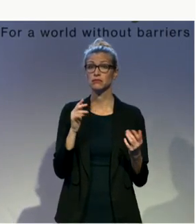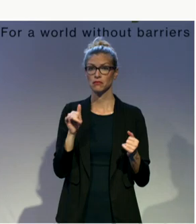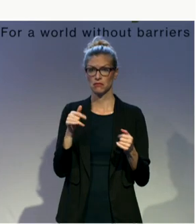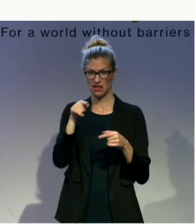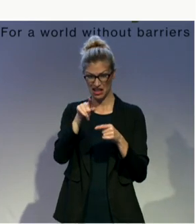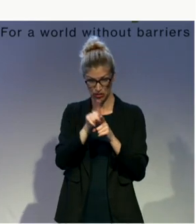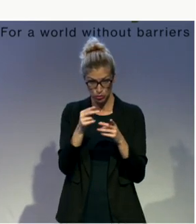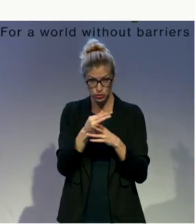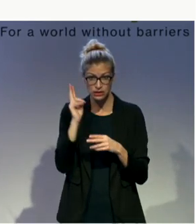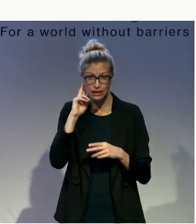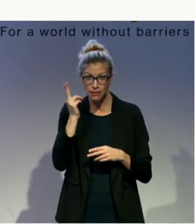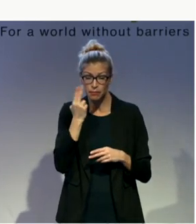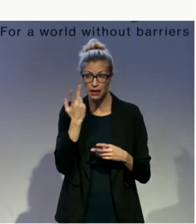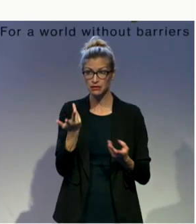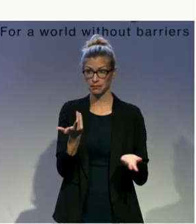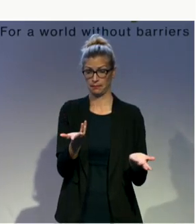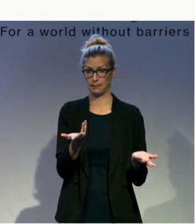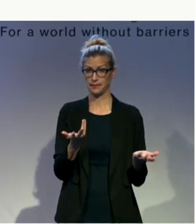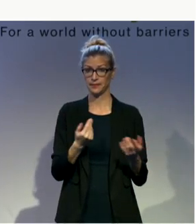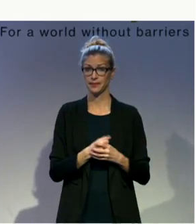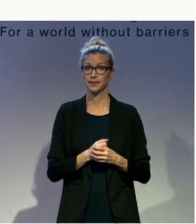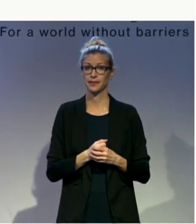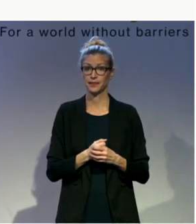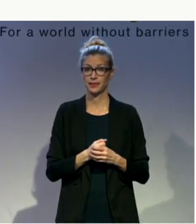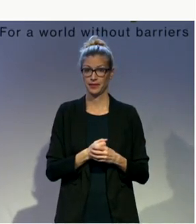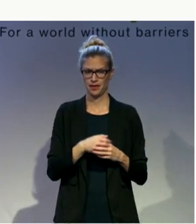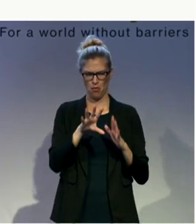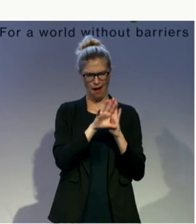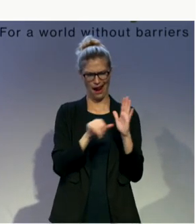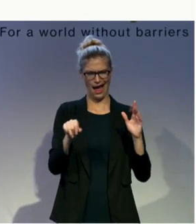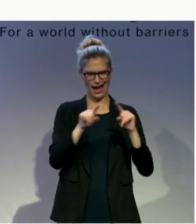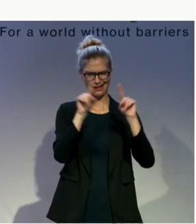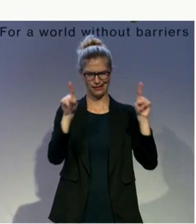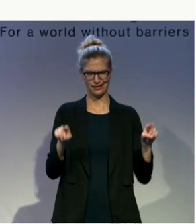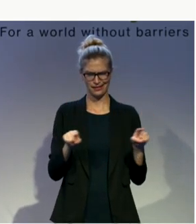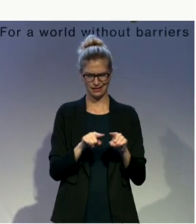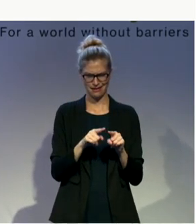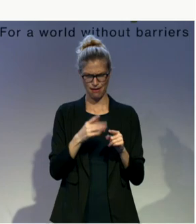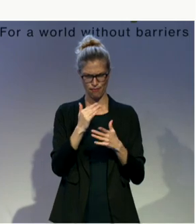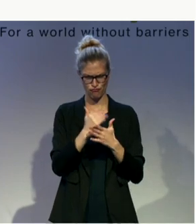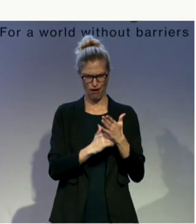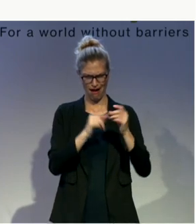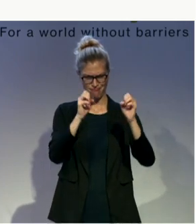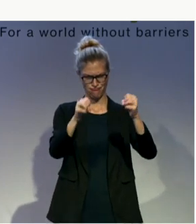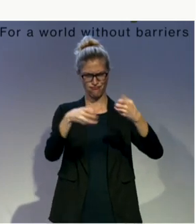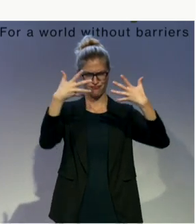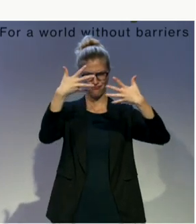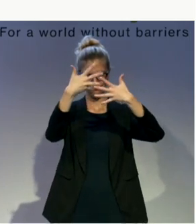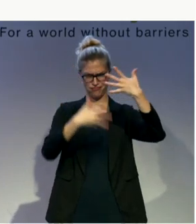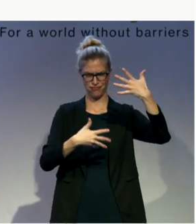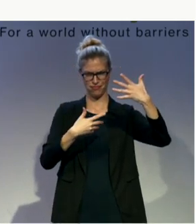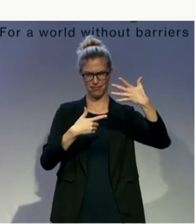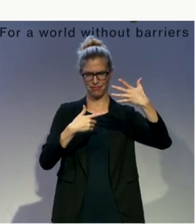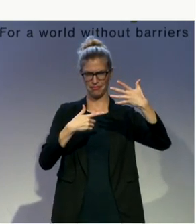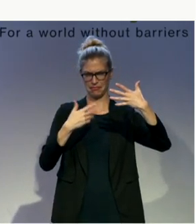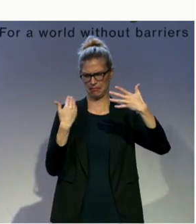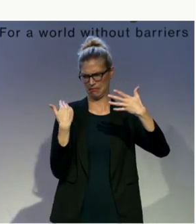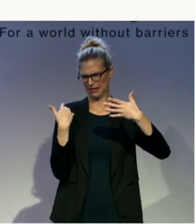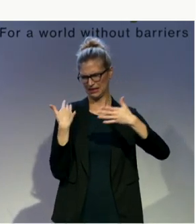When this adult popular education started to work with people with disability in the